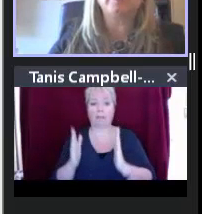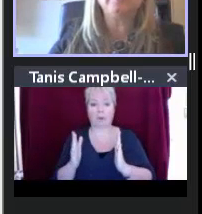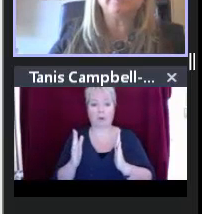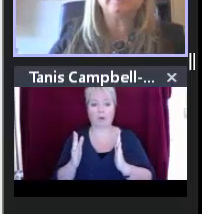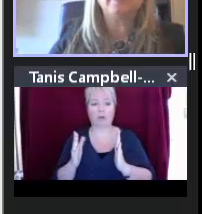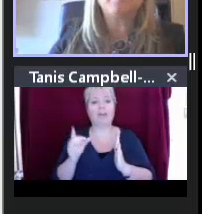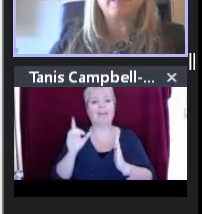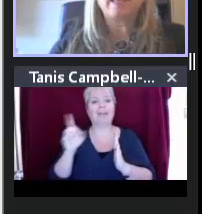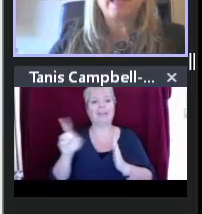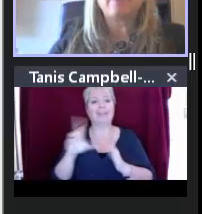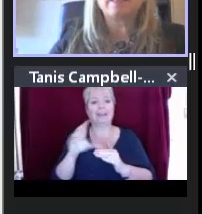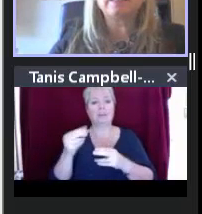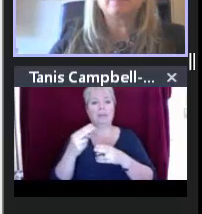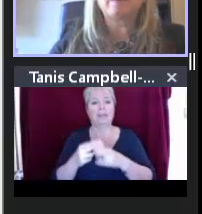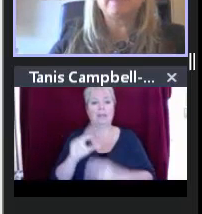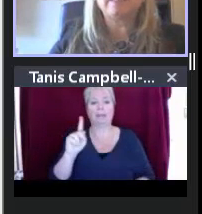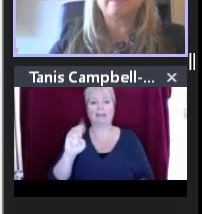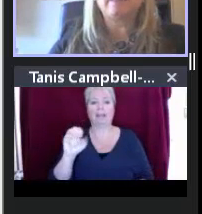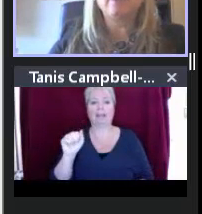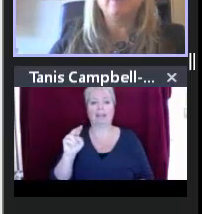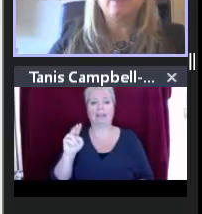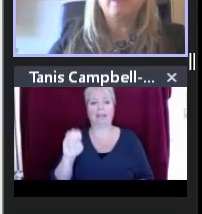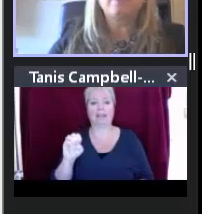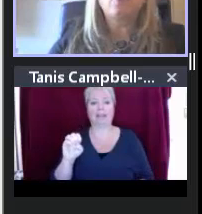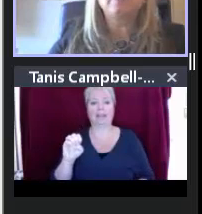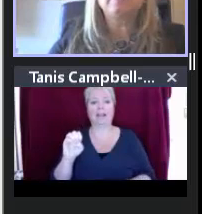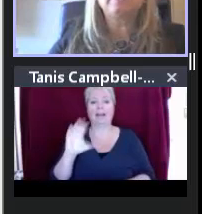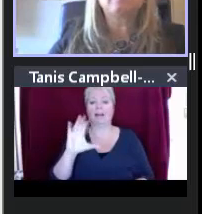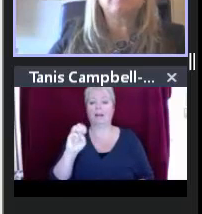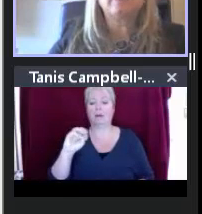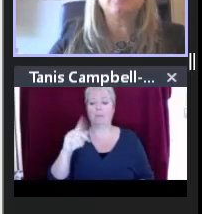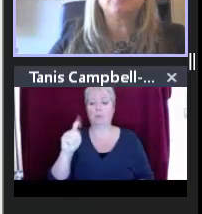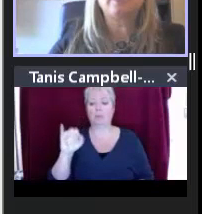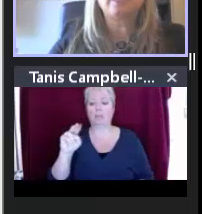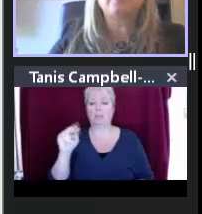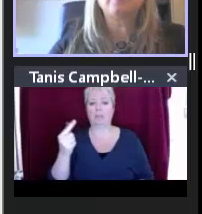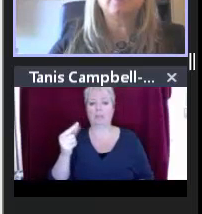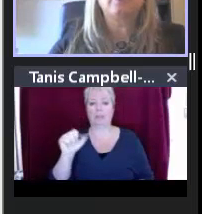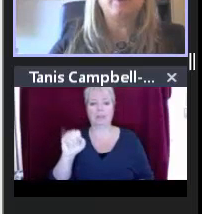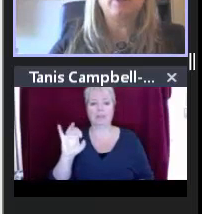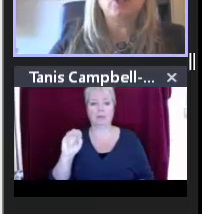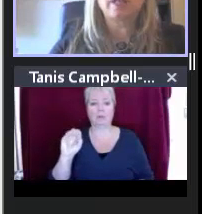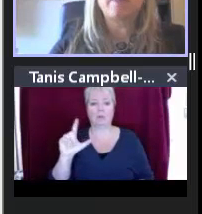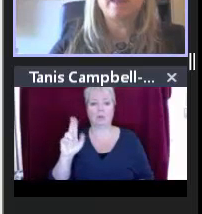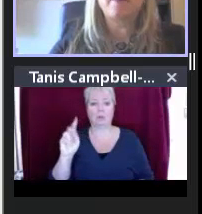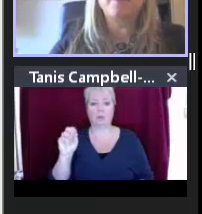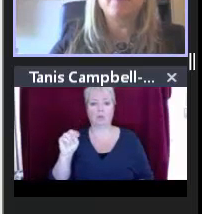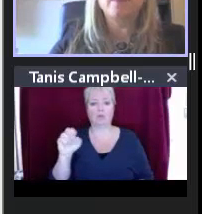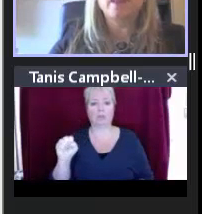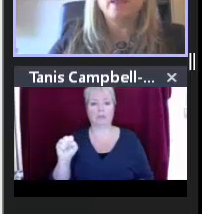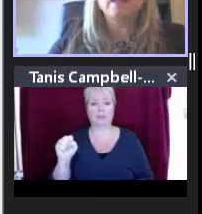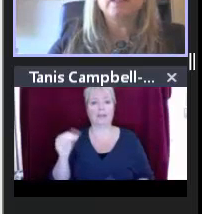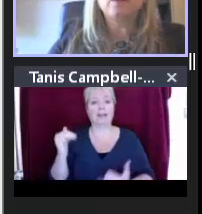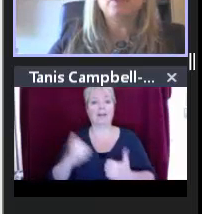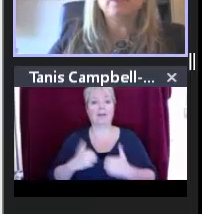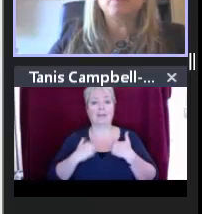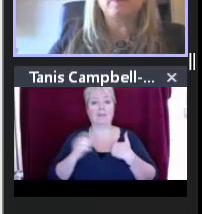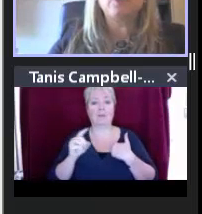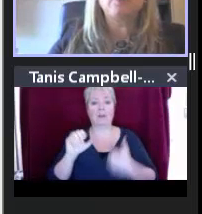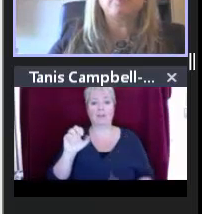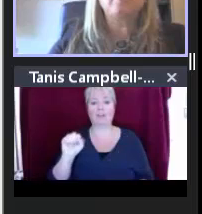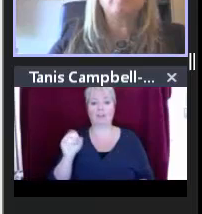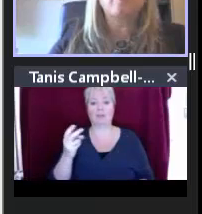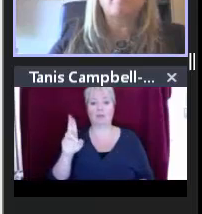Computing Solutions, and that's his website there, and Colin's centered in Surrey, British Columbia. So I'll